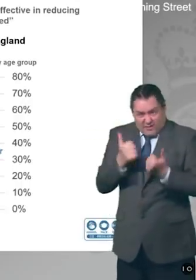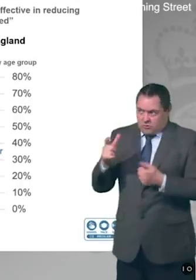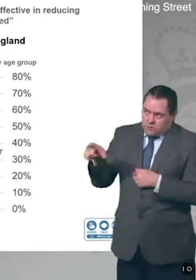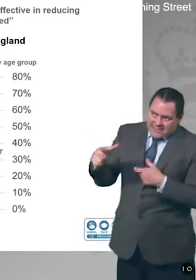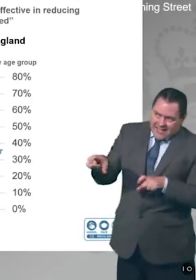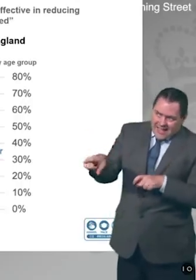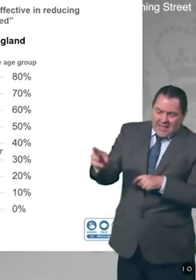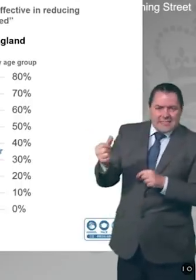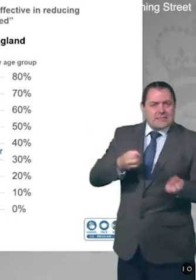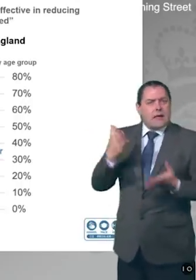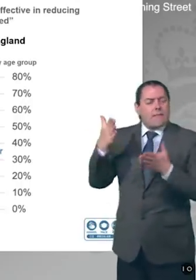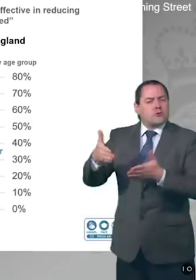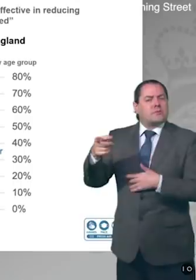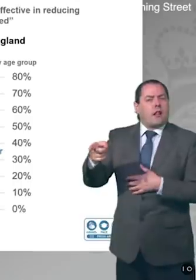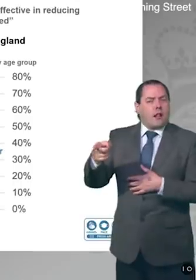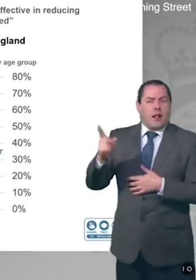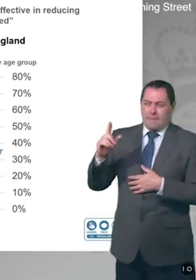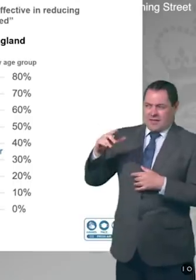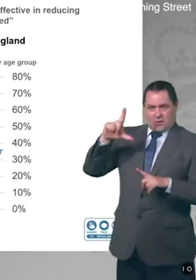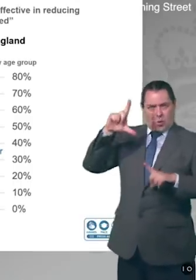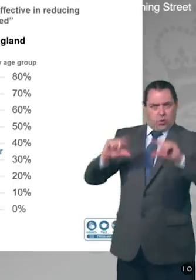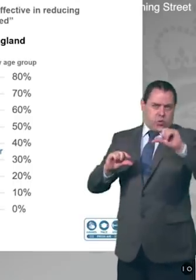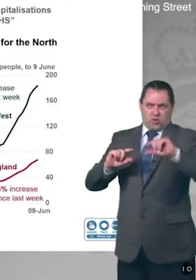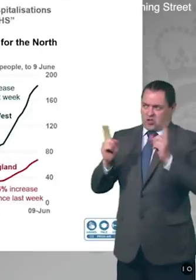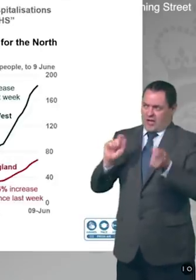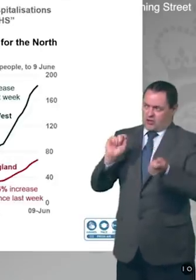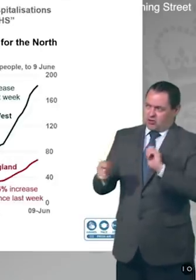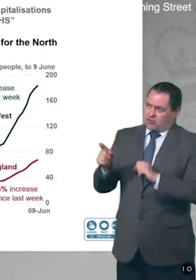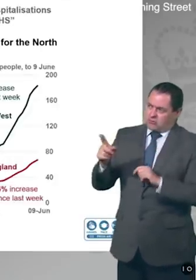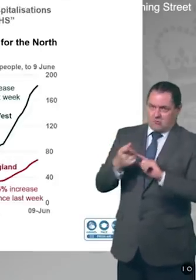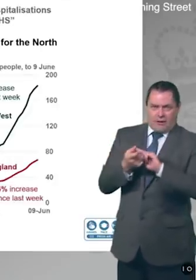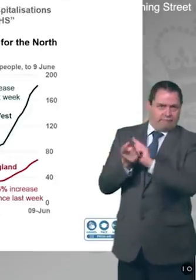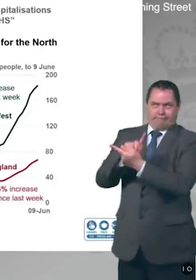the ratios have completely reversed. Next slide, please.